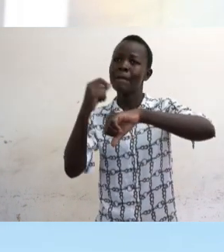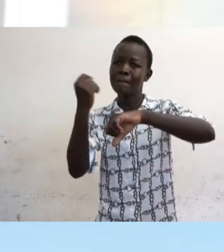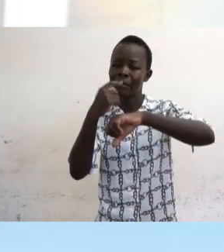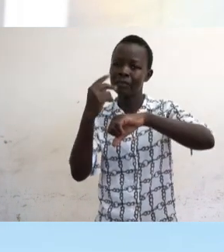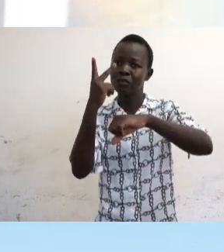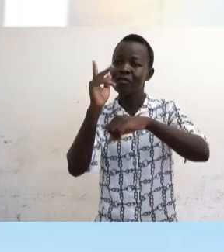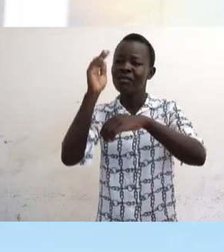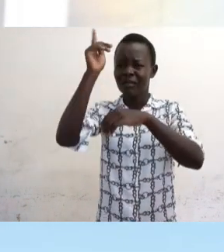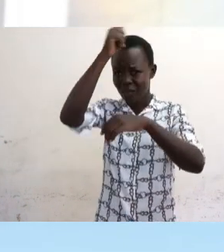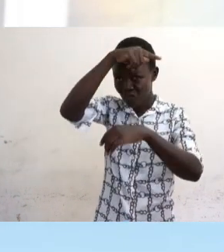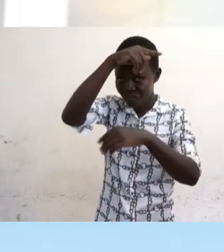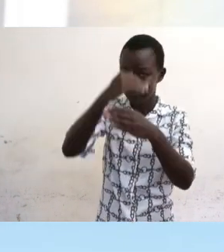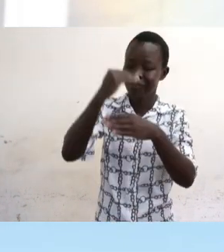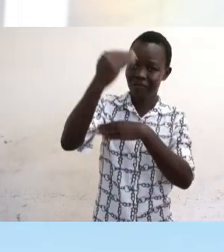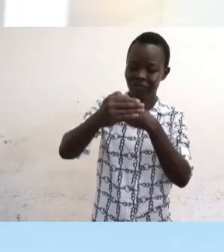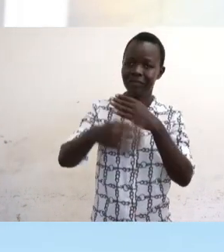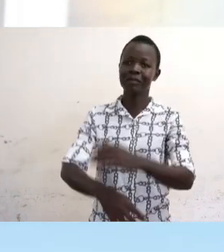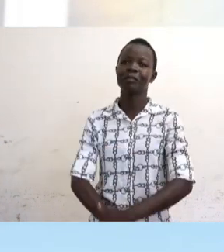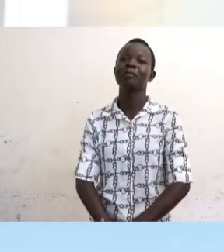after graduation.